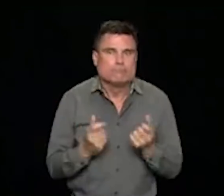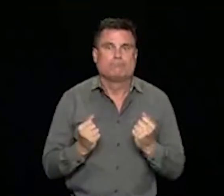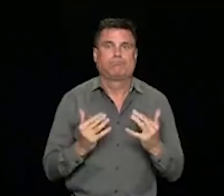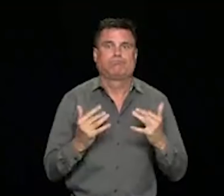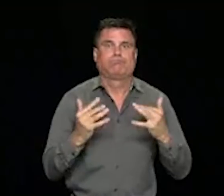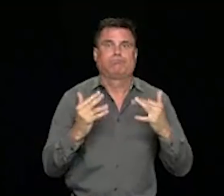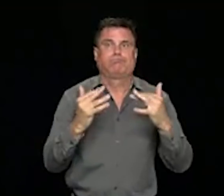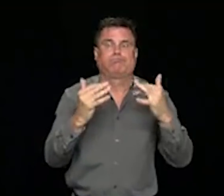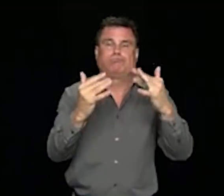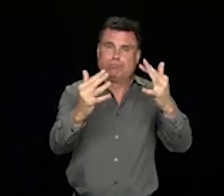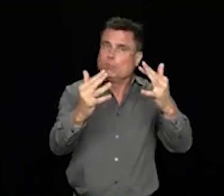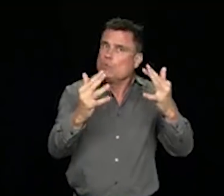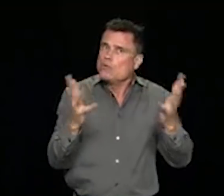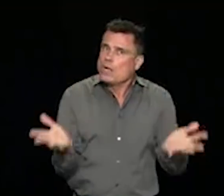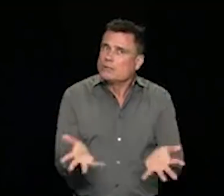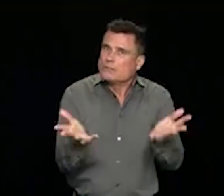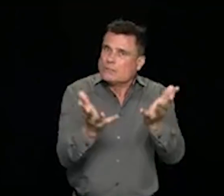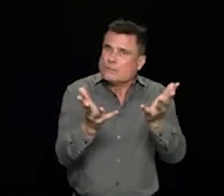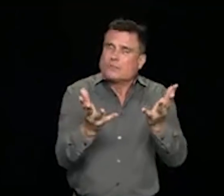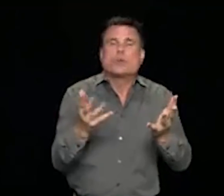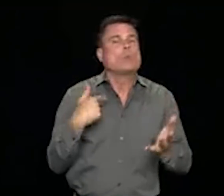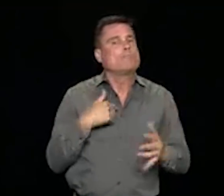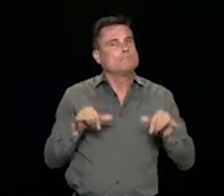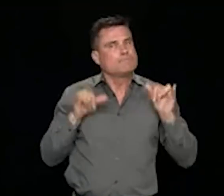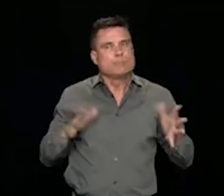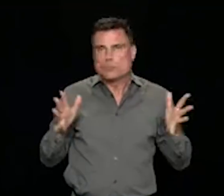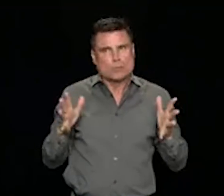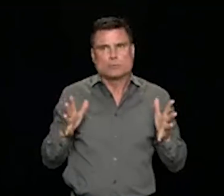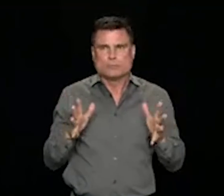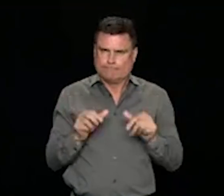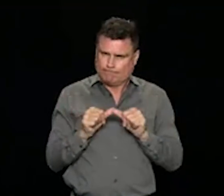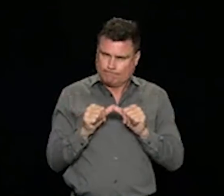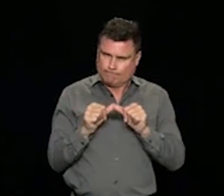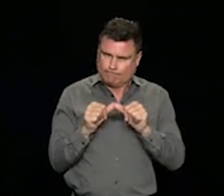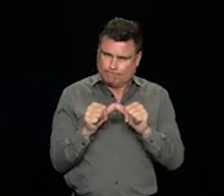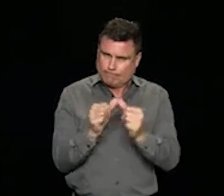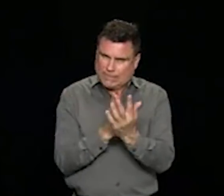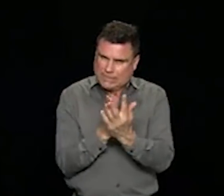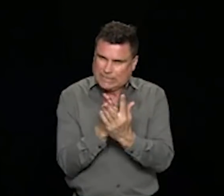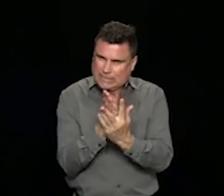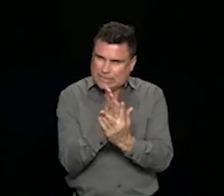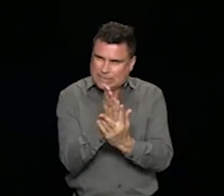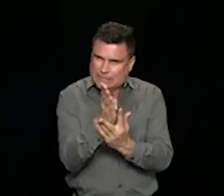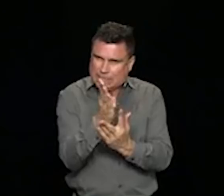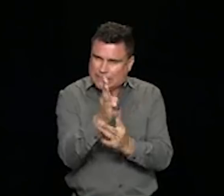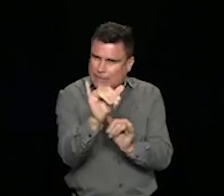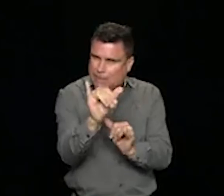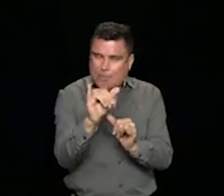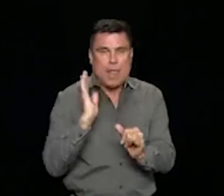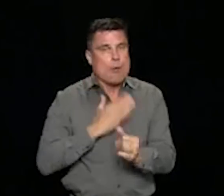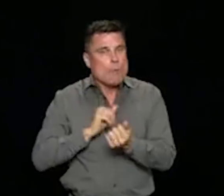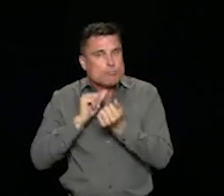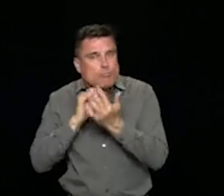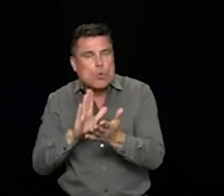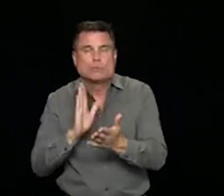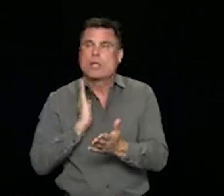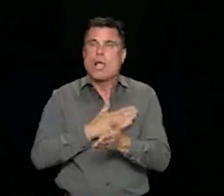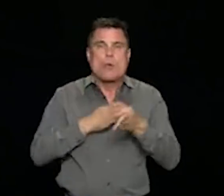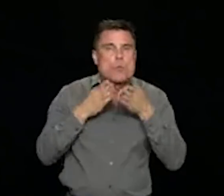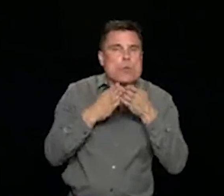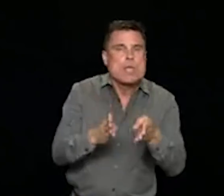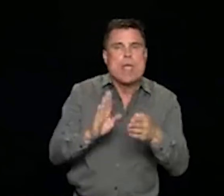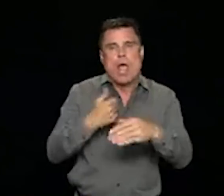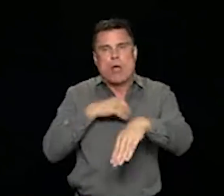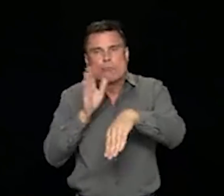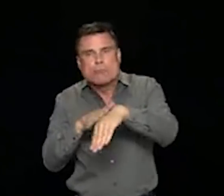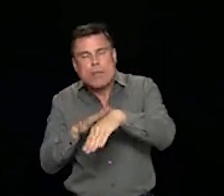now is our own. The shortest distance between where we are in BC and where we all want to be is to follow the guidelines Dr. Henry has